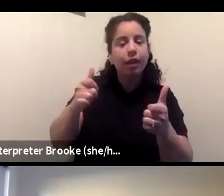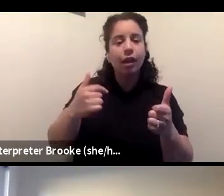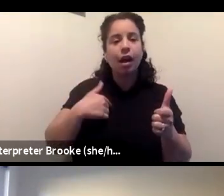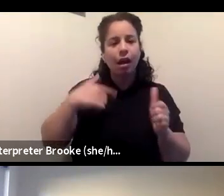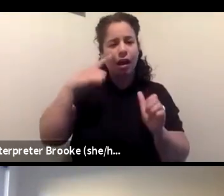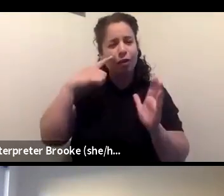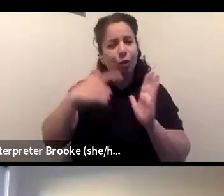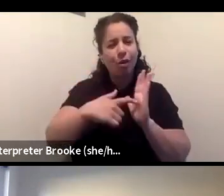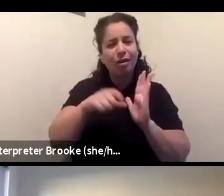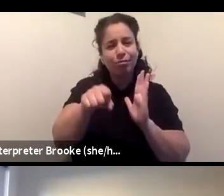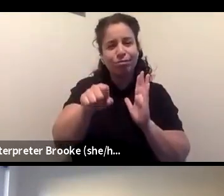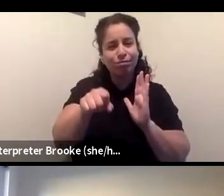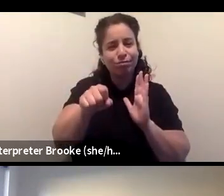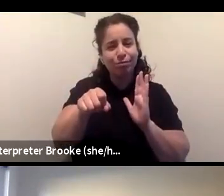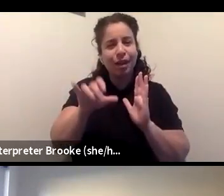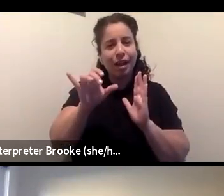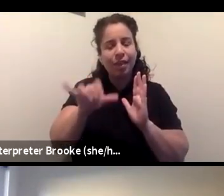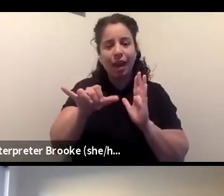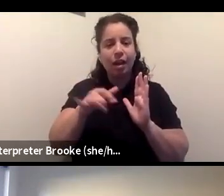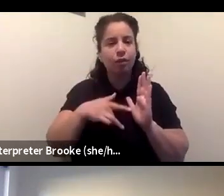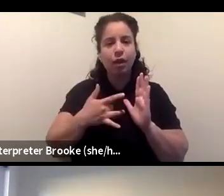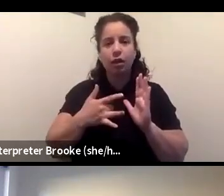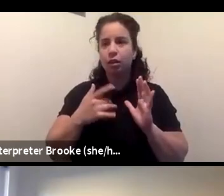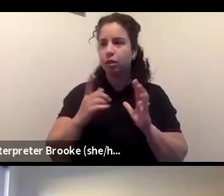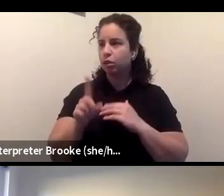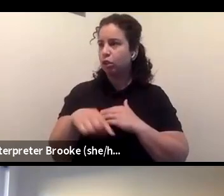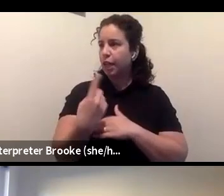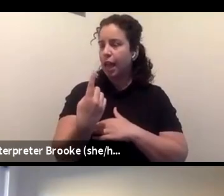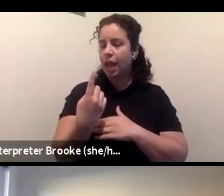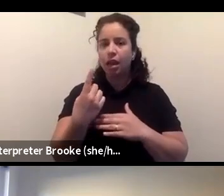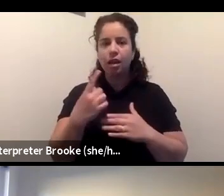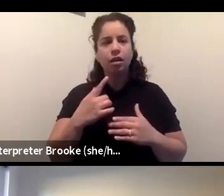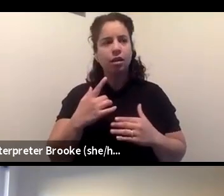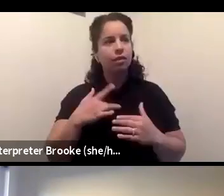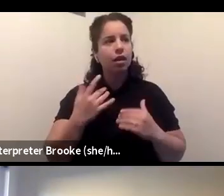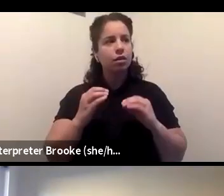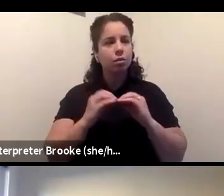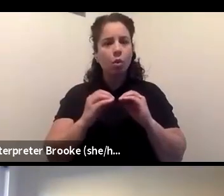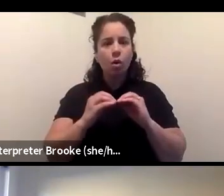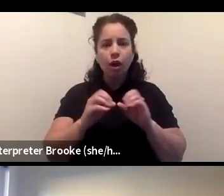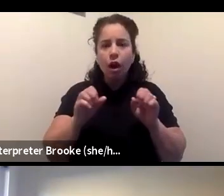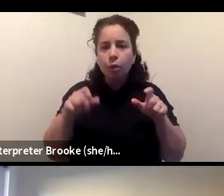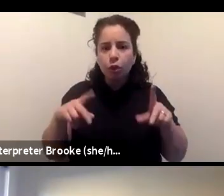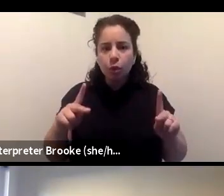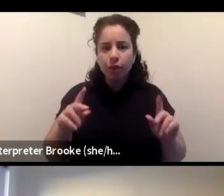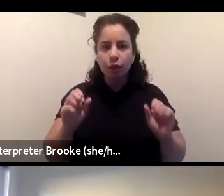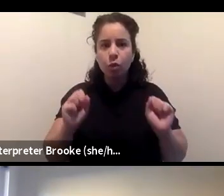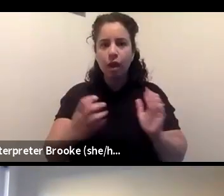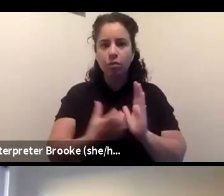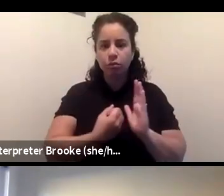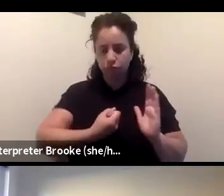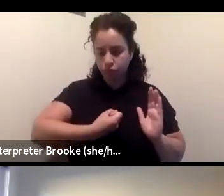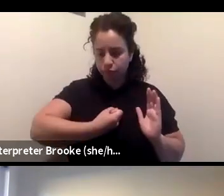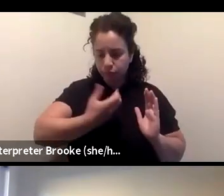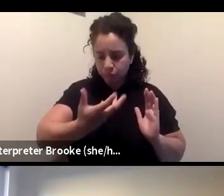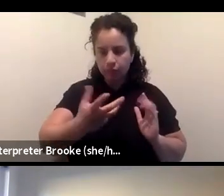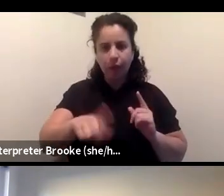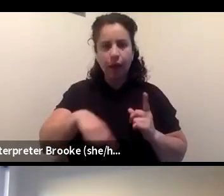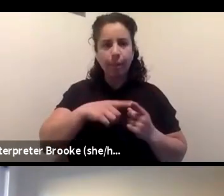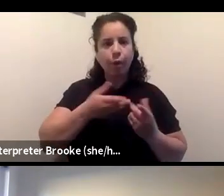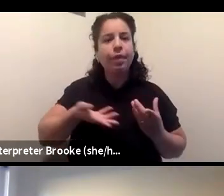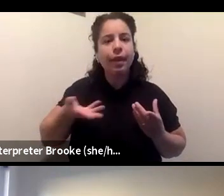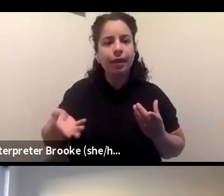like this sort of moment opened up this space where people can like disclose about certain things. They